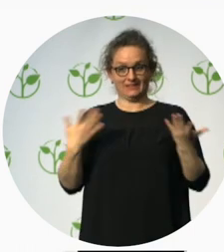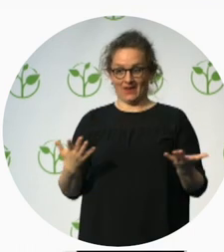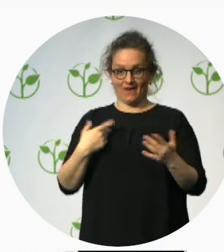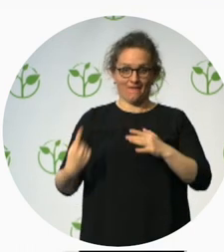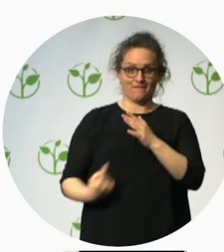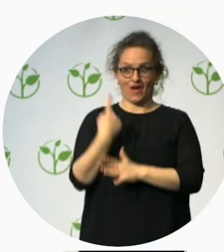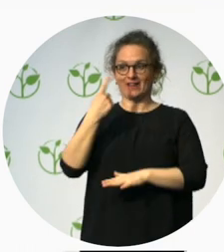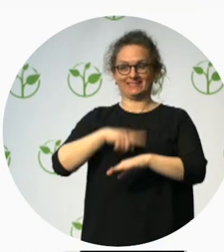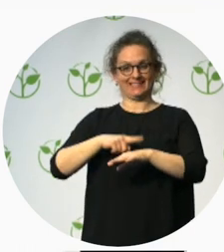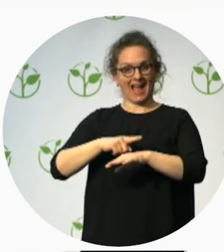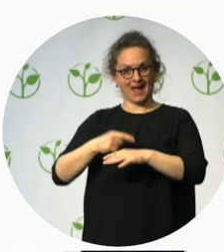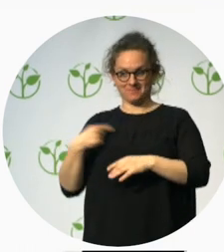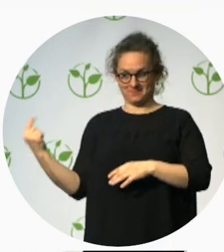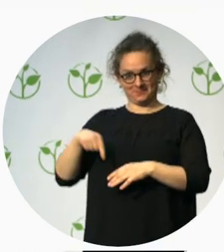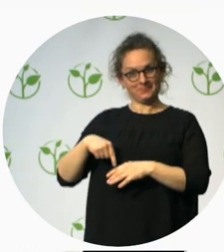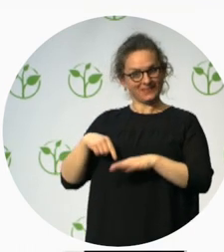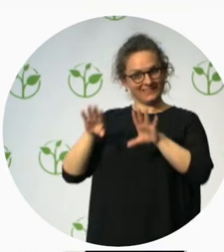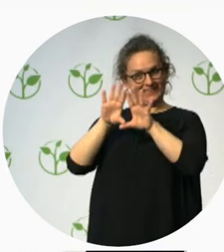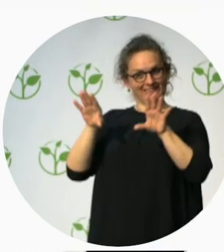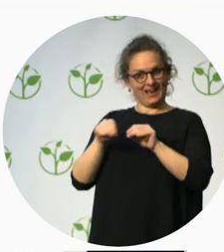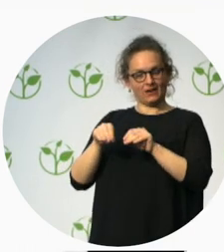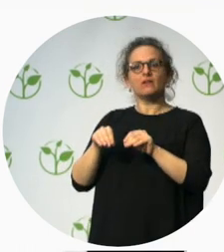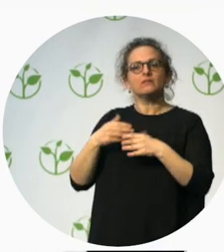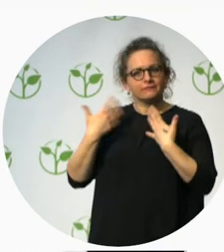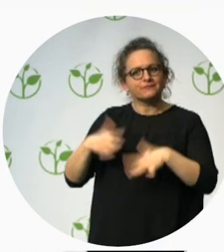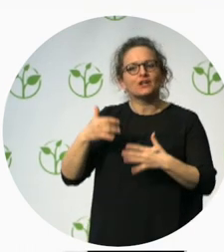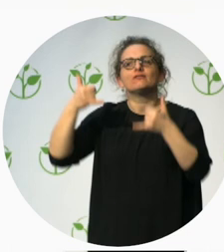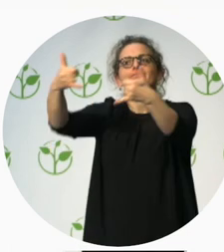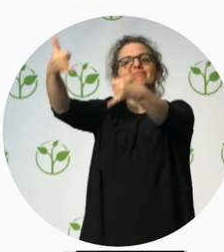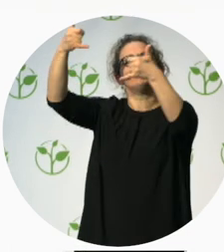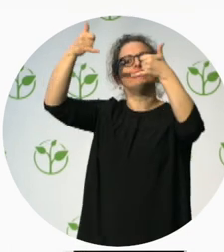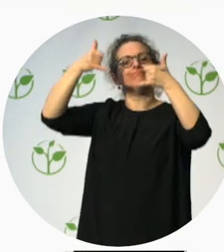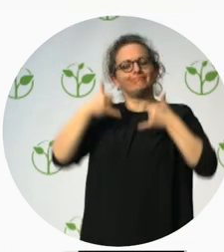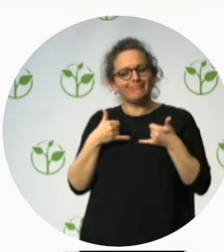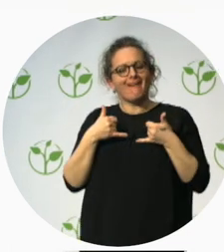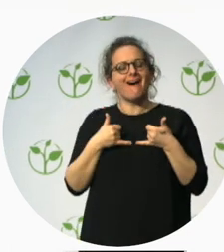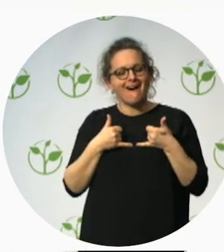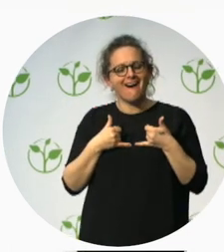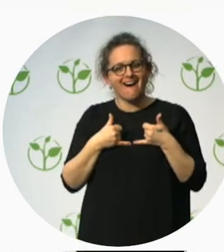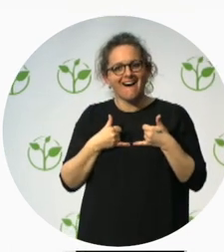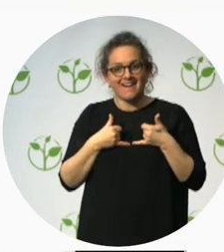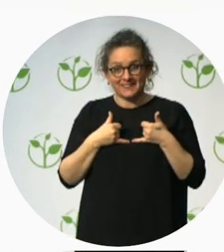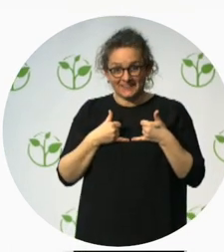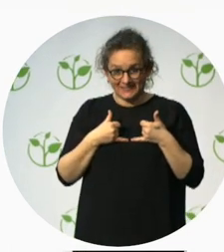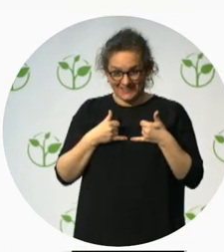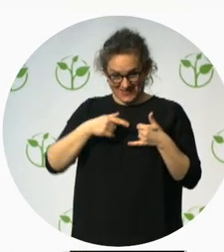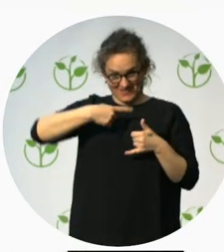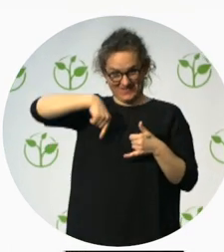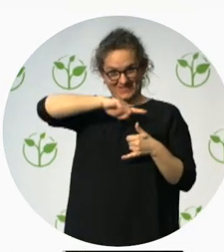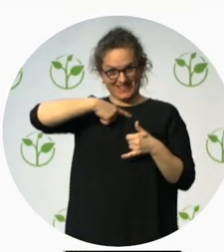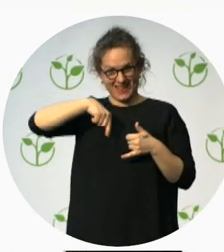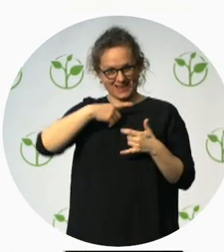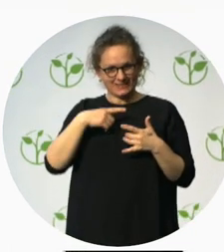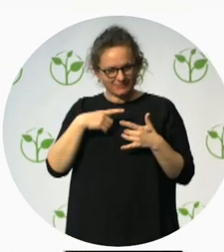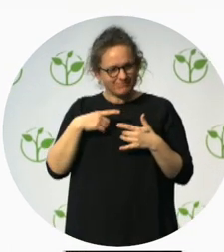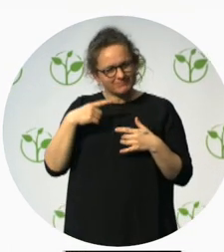a recipient of the symbolic award, as many of you did today, for our Guide to Accessible Addis project, which was implemented by the